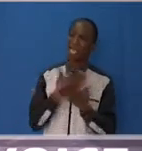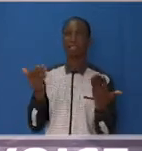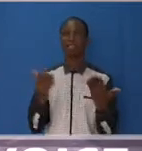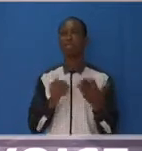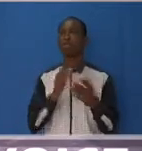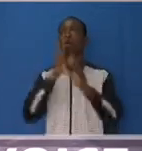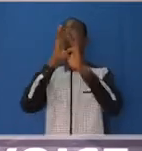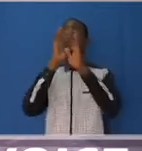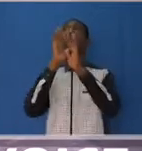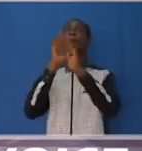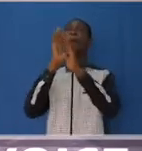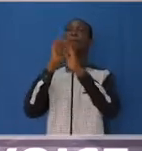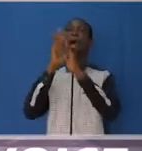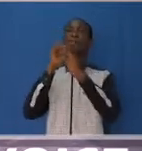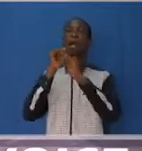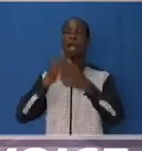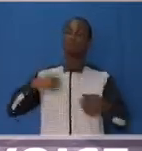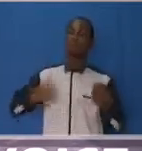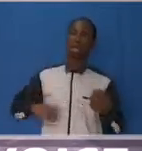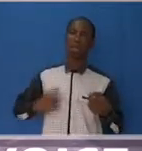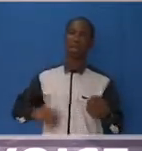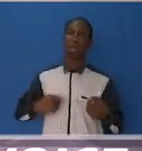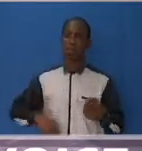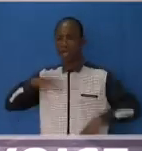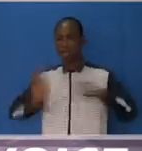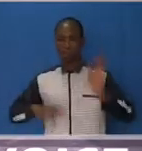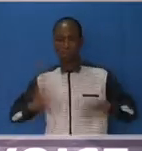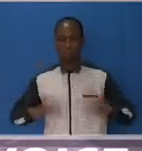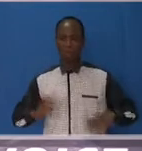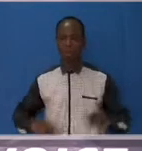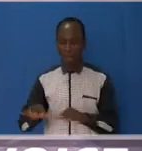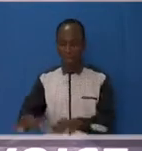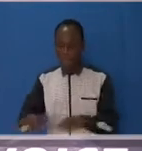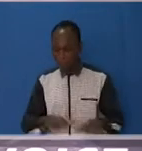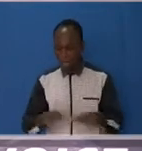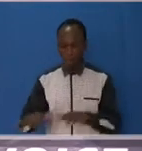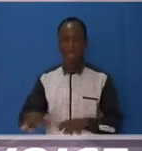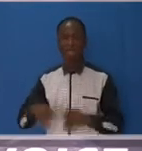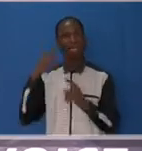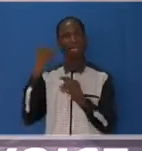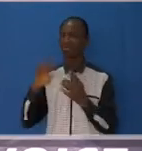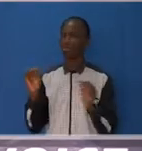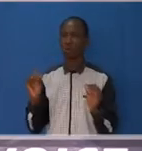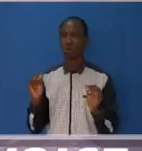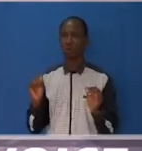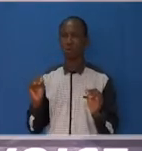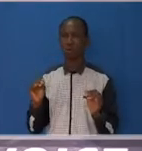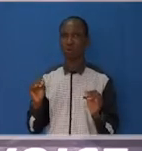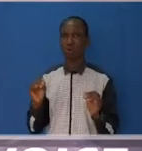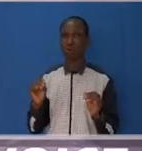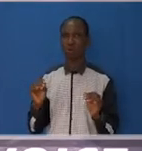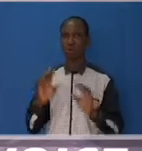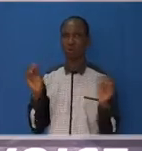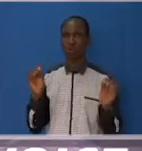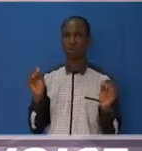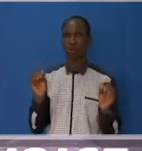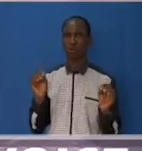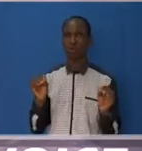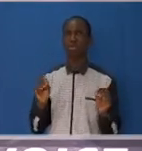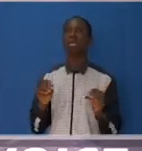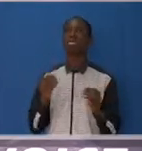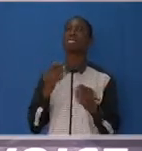totrobento wankase nsenkuo wankase ntwene wankase mpintin wankase senkubenta